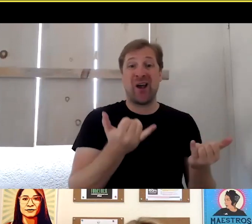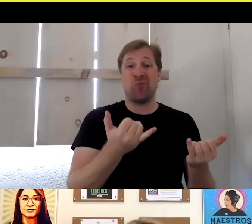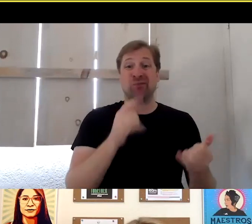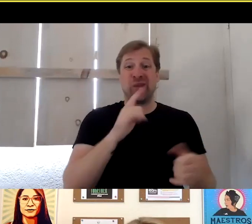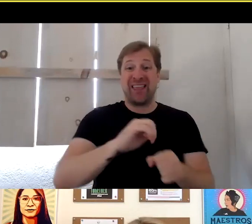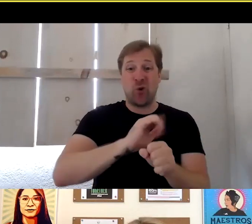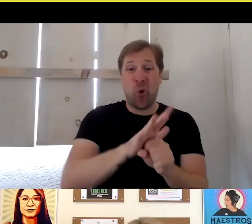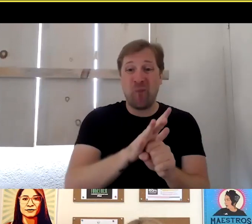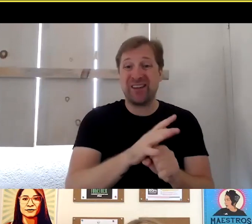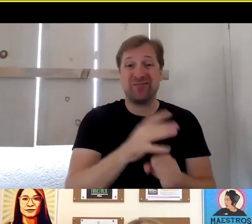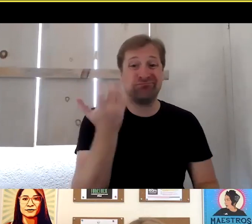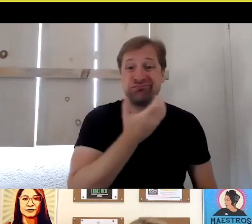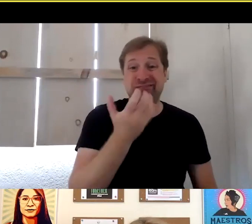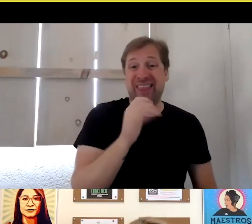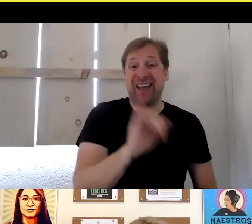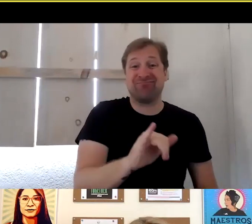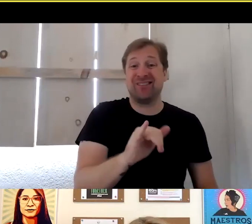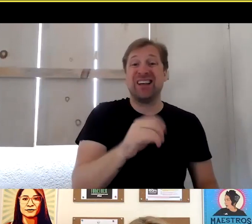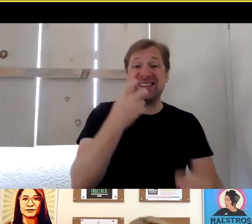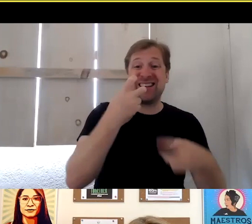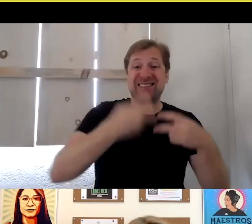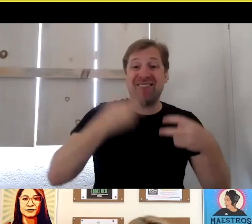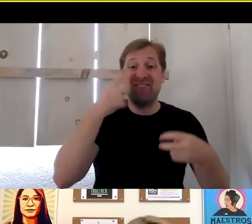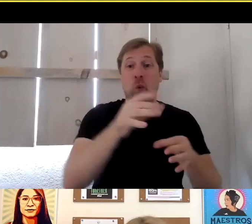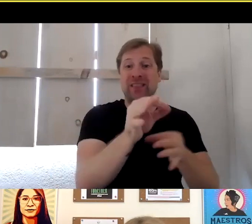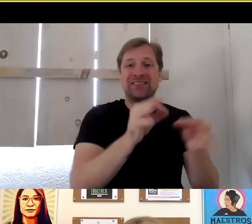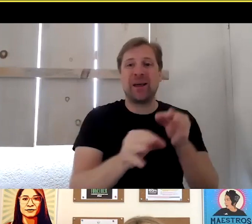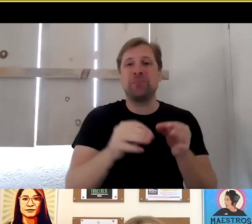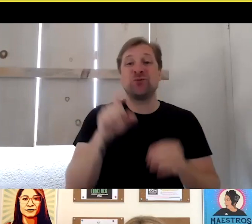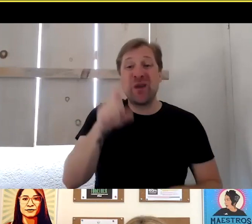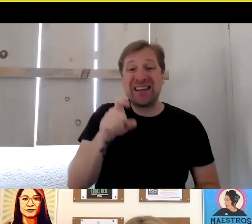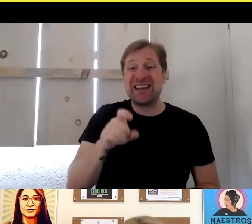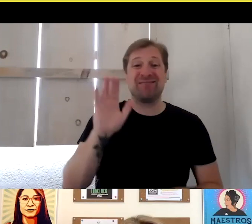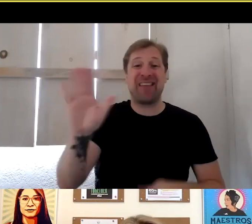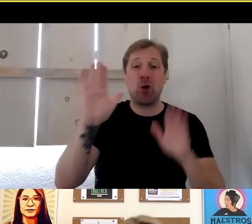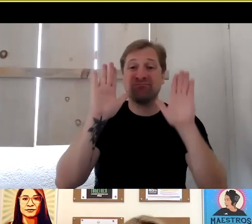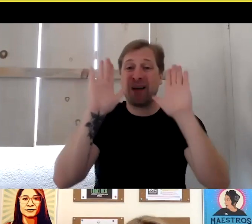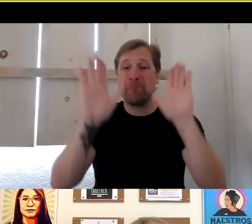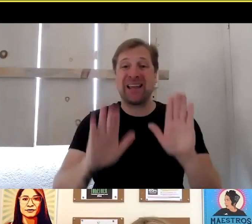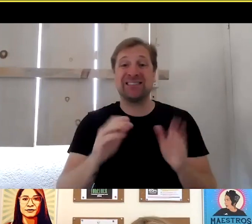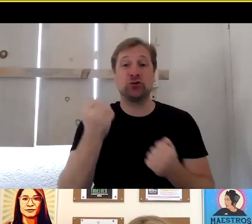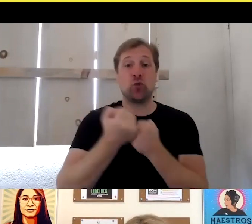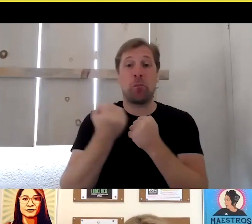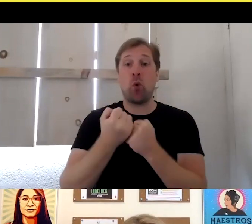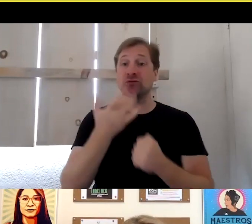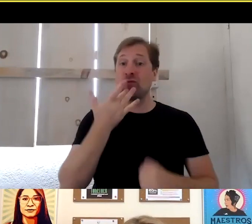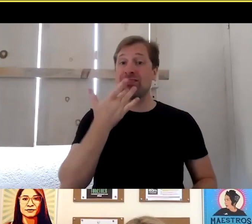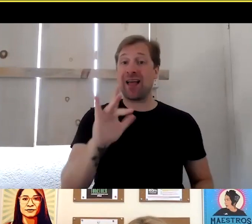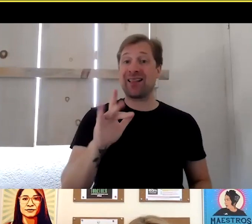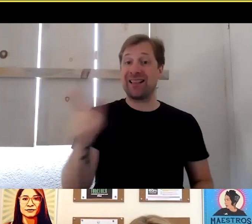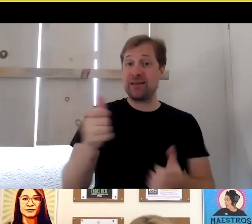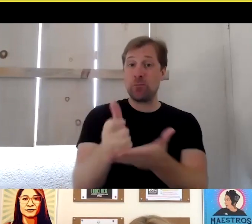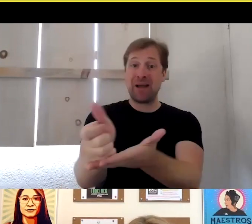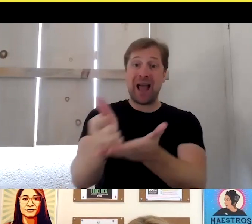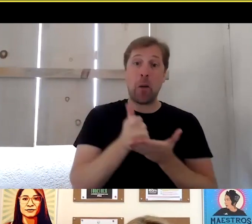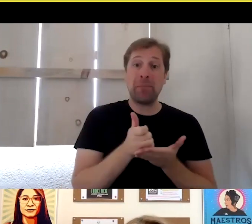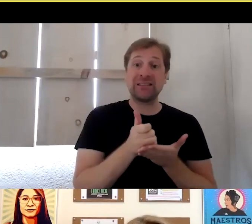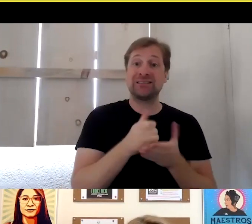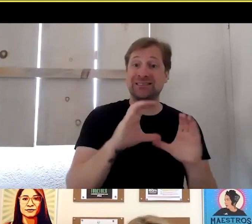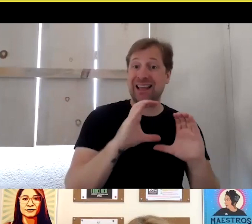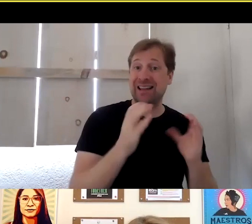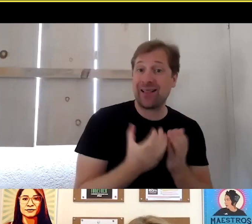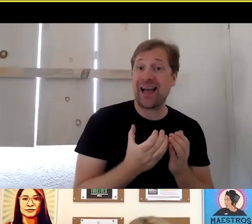for our substitutes, and we need their amazing support. So luckily, we're going to be able to have them assist us in